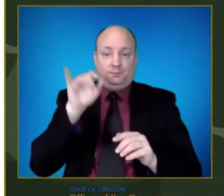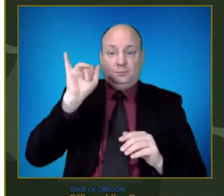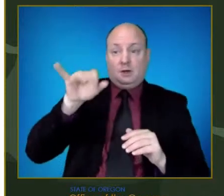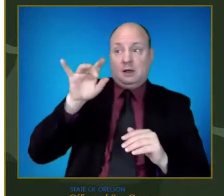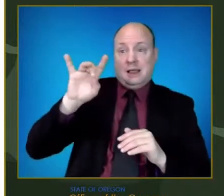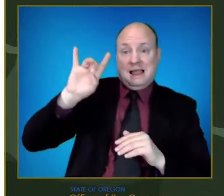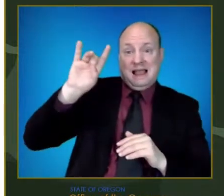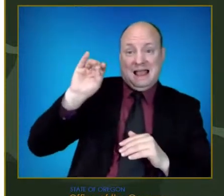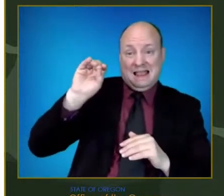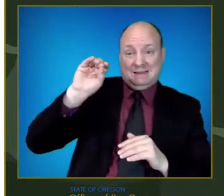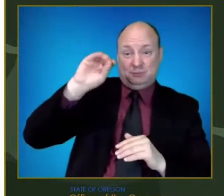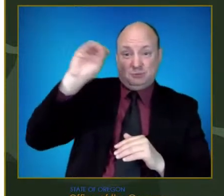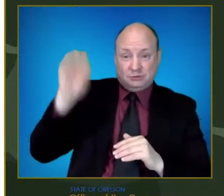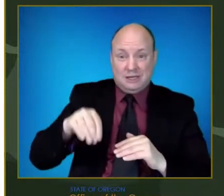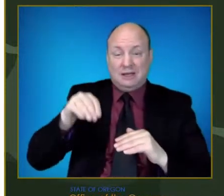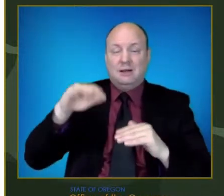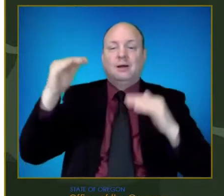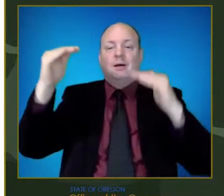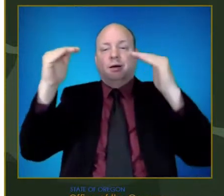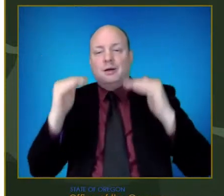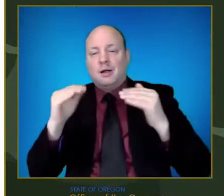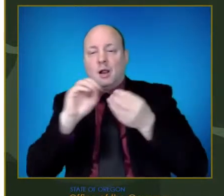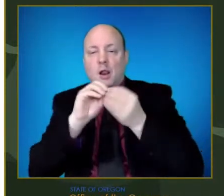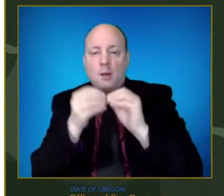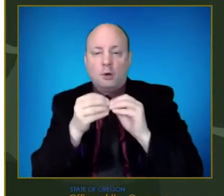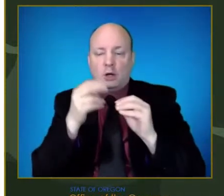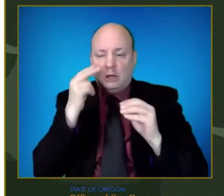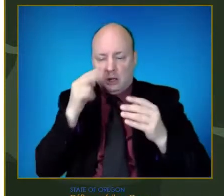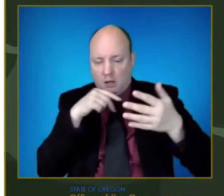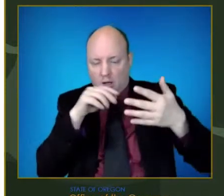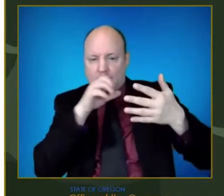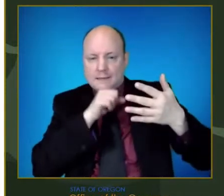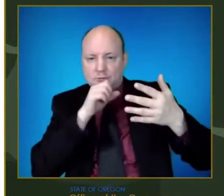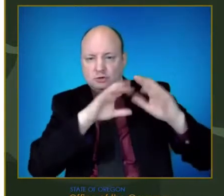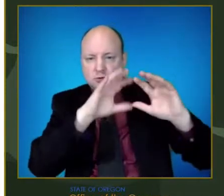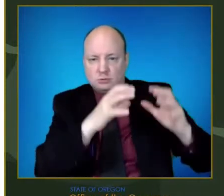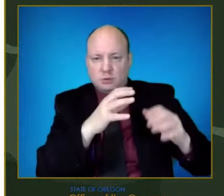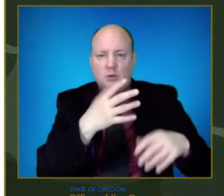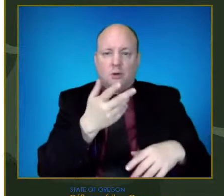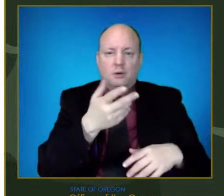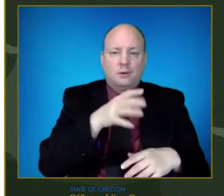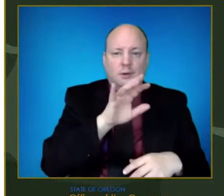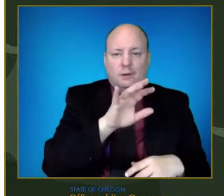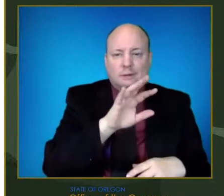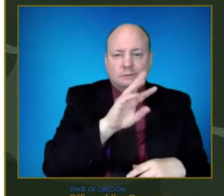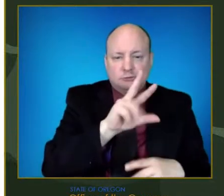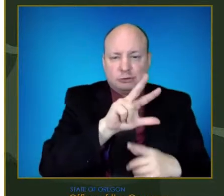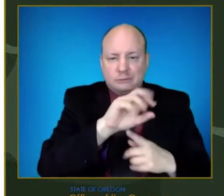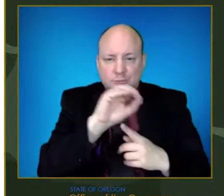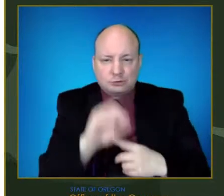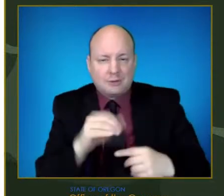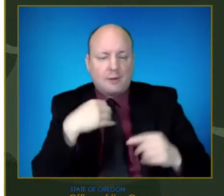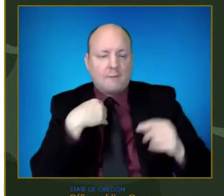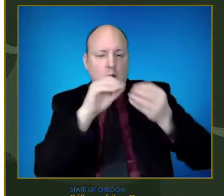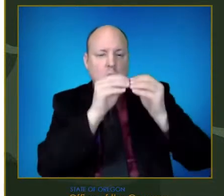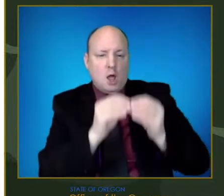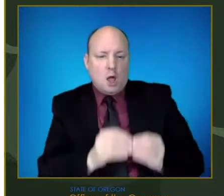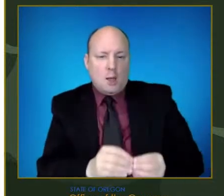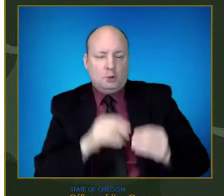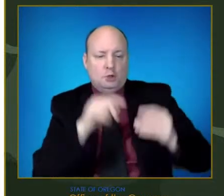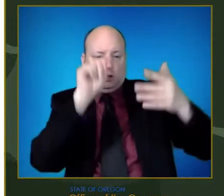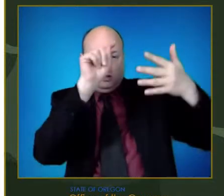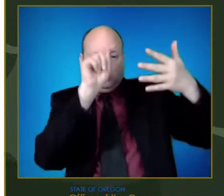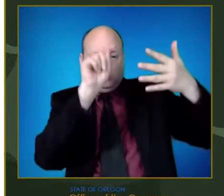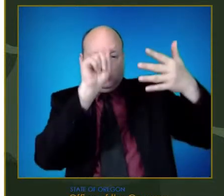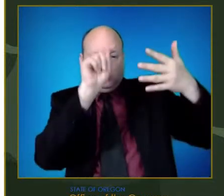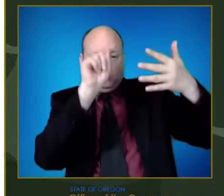75 and 80, 72% of people 70 to 74, and 63% of people 65 to 69 years old.